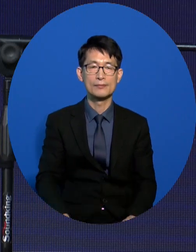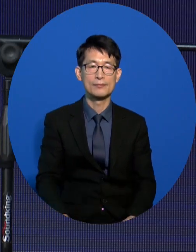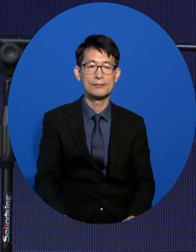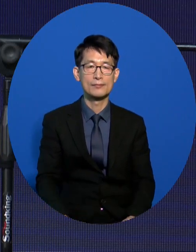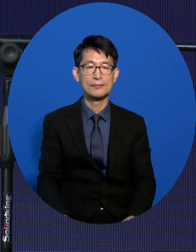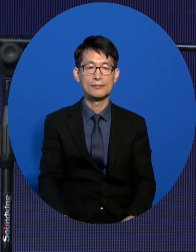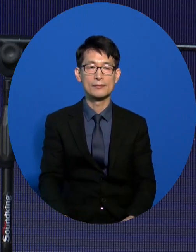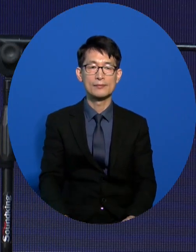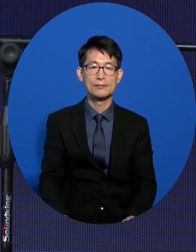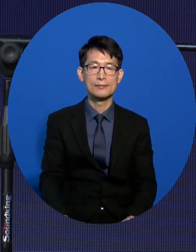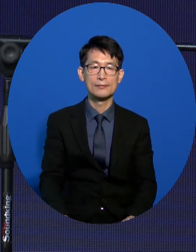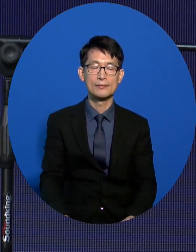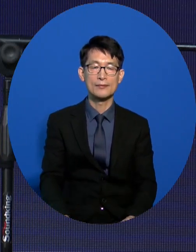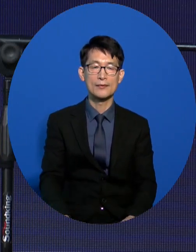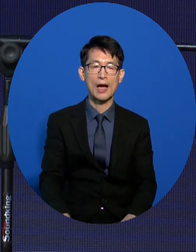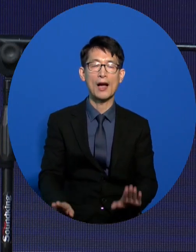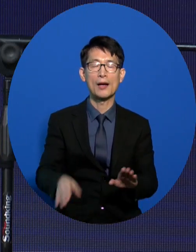Okay.